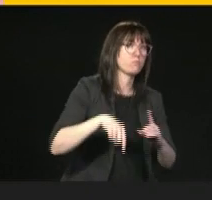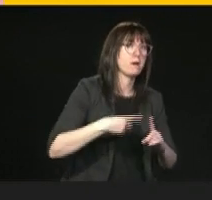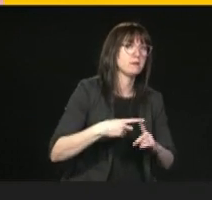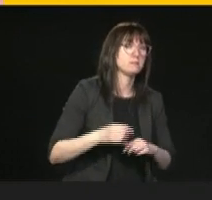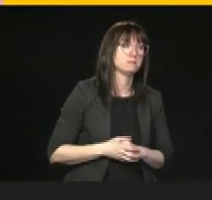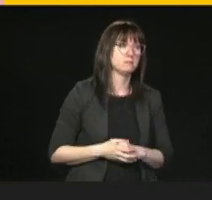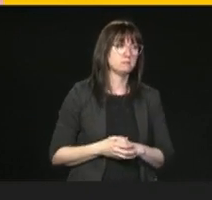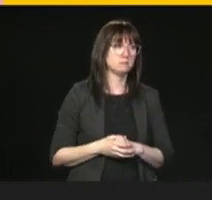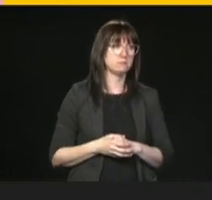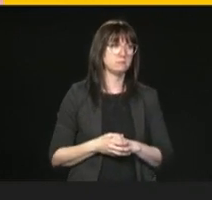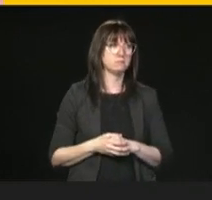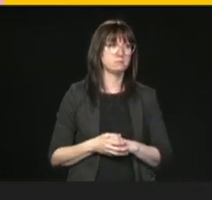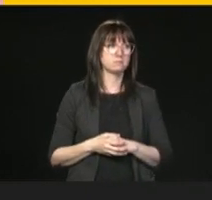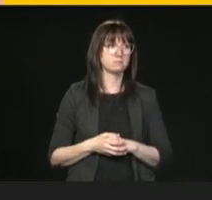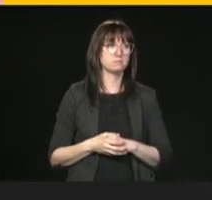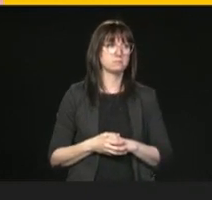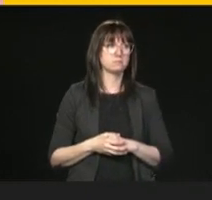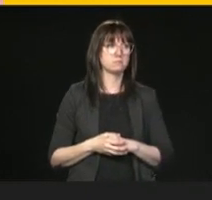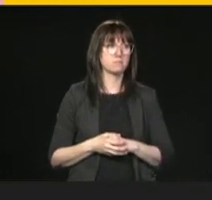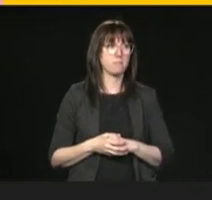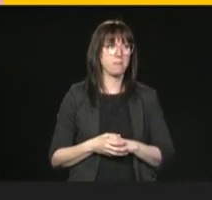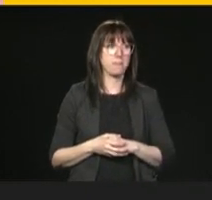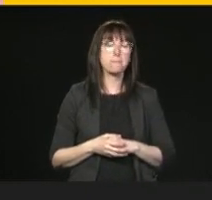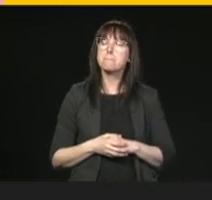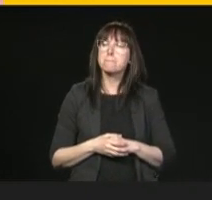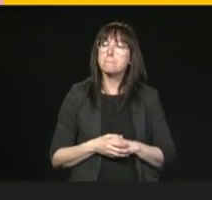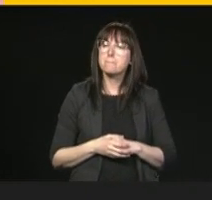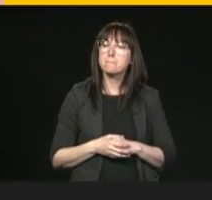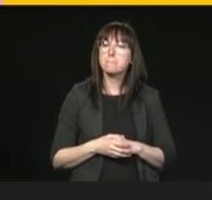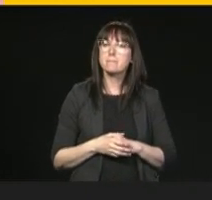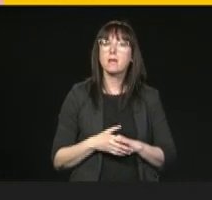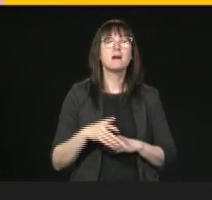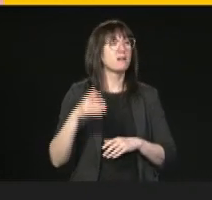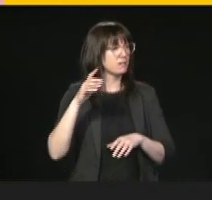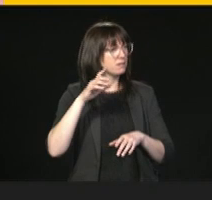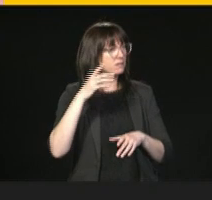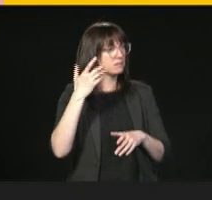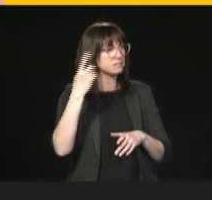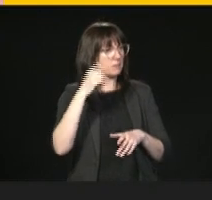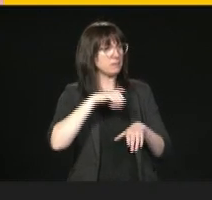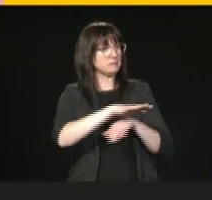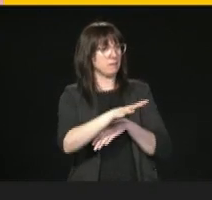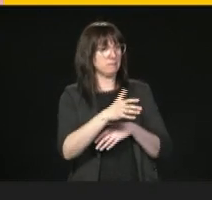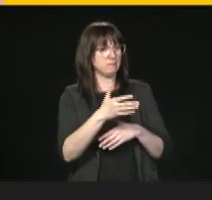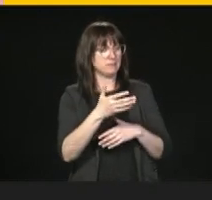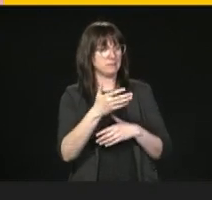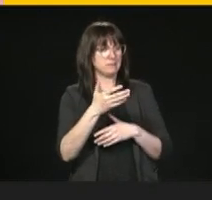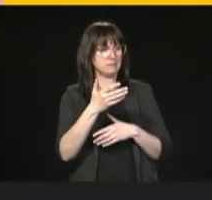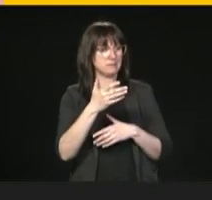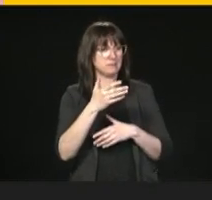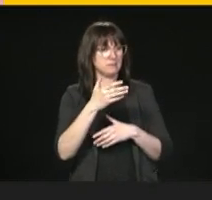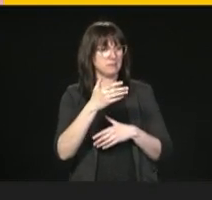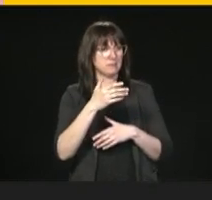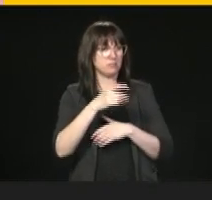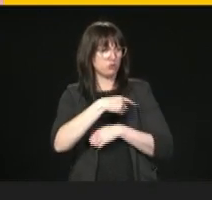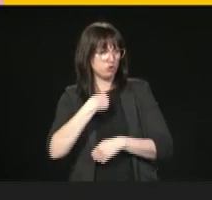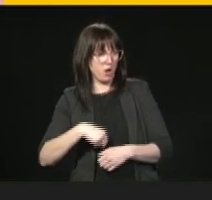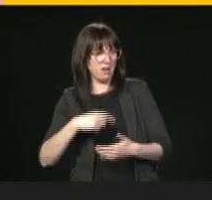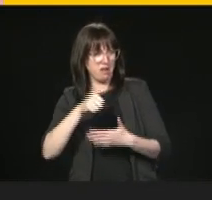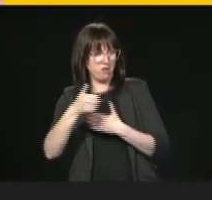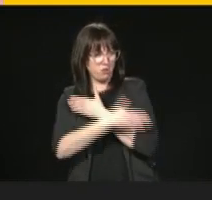You know, we were supposed to be sent millions of extra things from PPE from China and elsewhere. Has it shown up